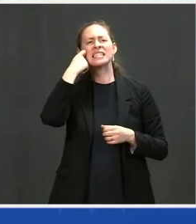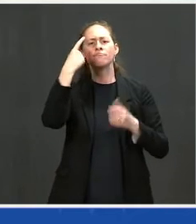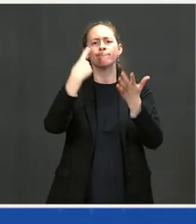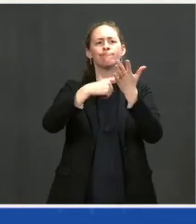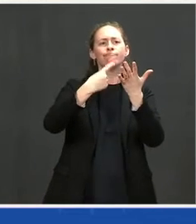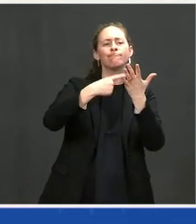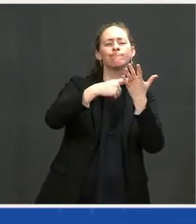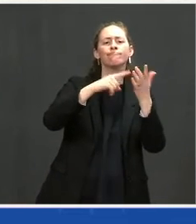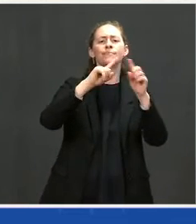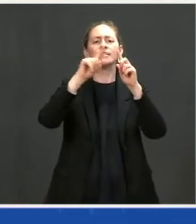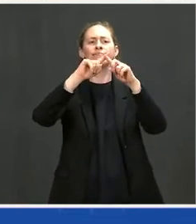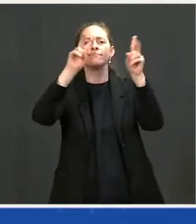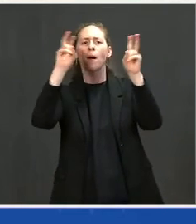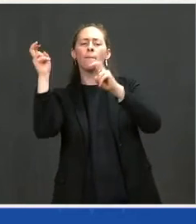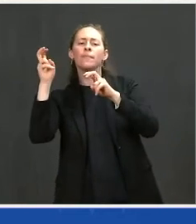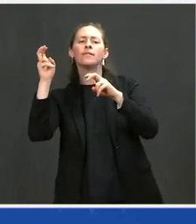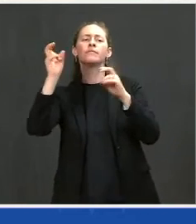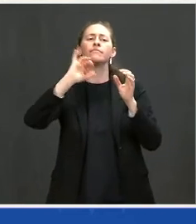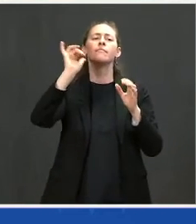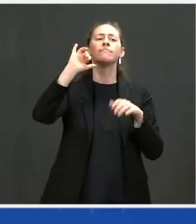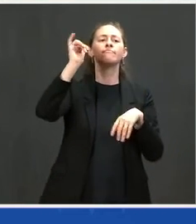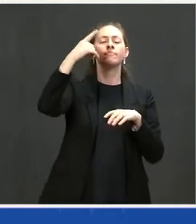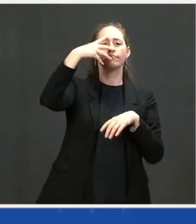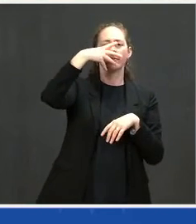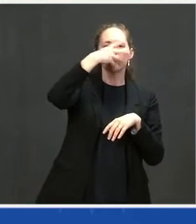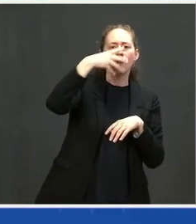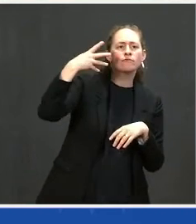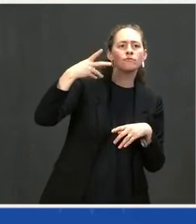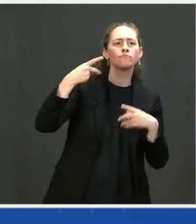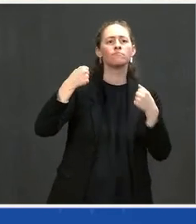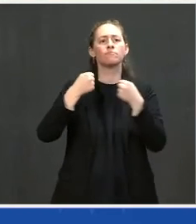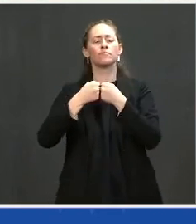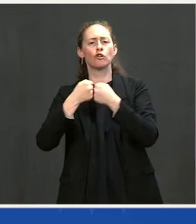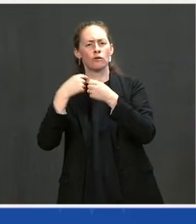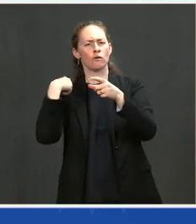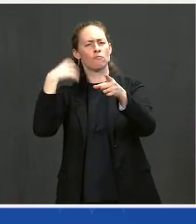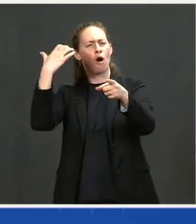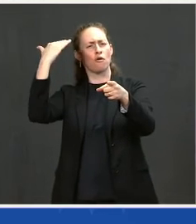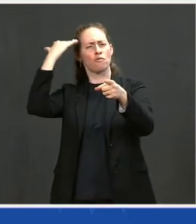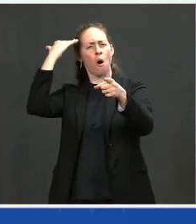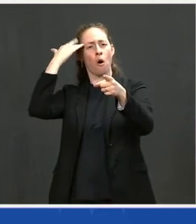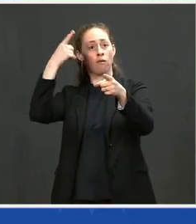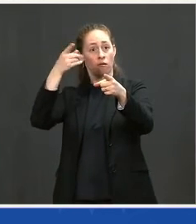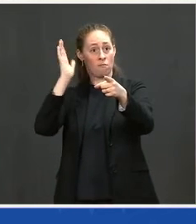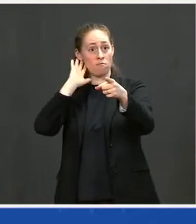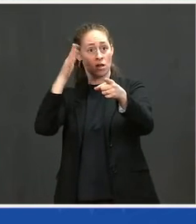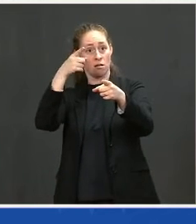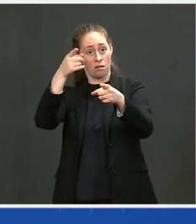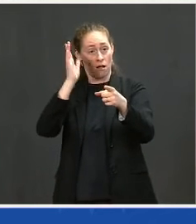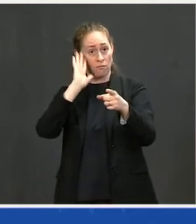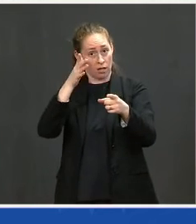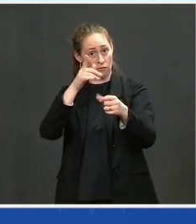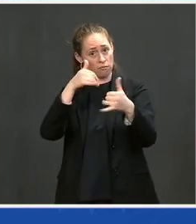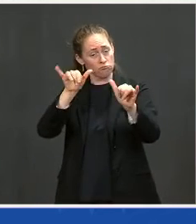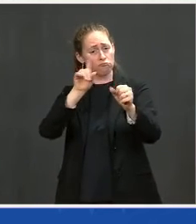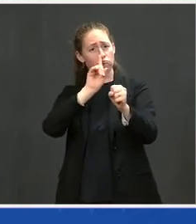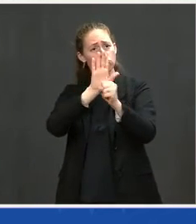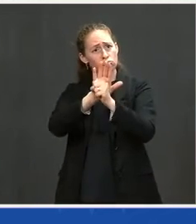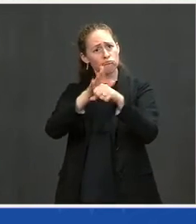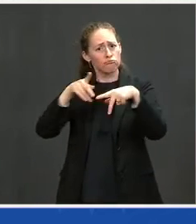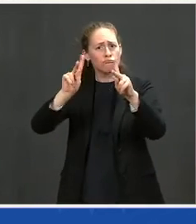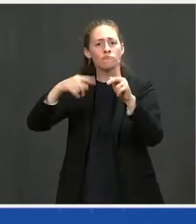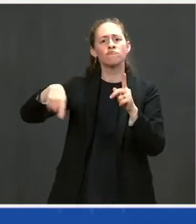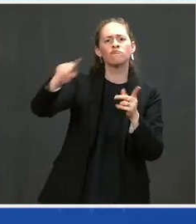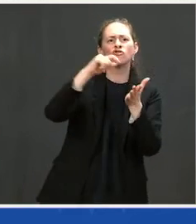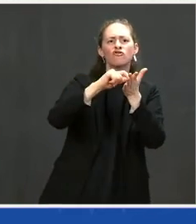the U.S. border, will you commit to allowing journalists to have access to the facilities that are